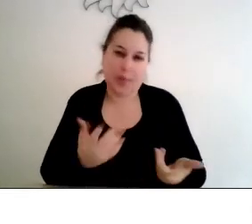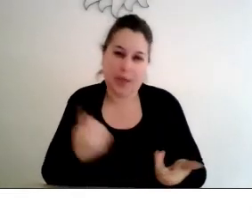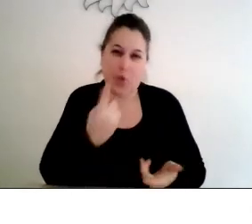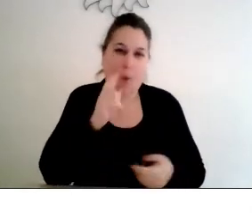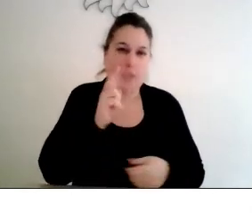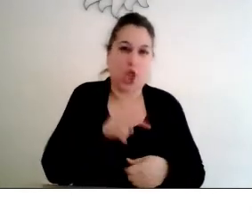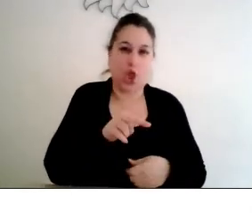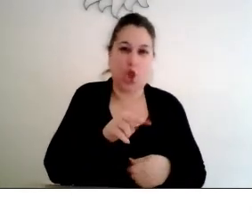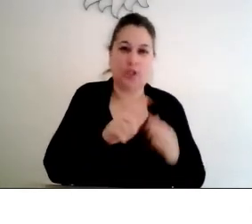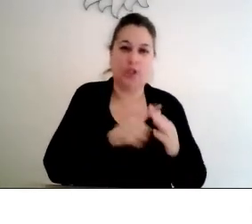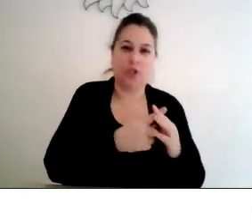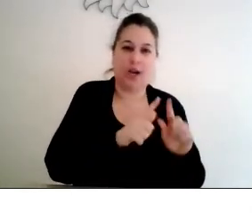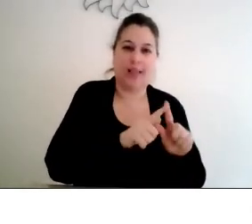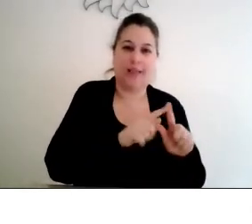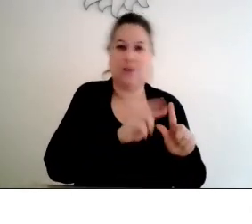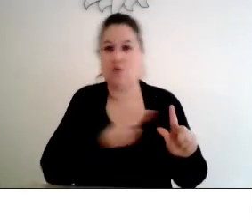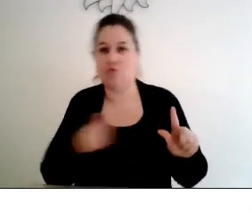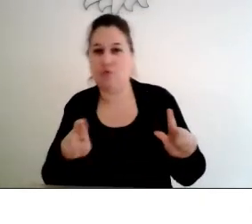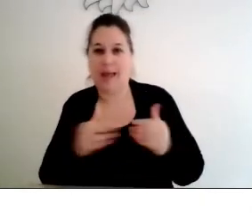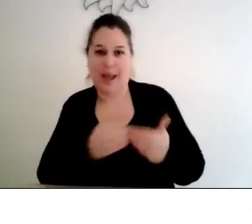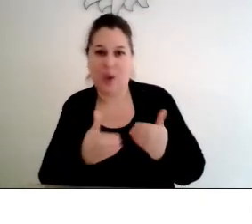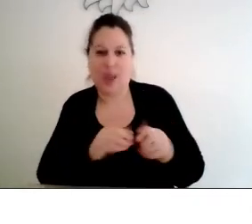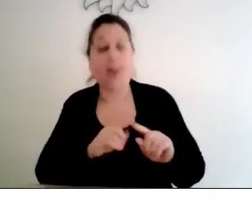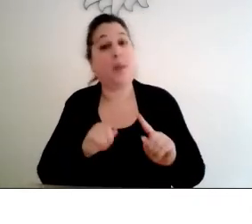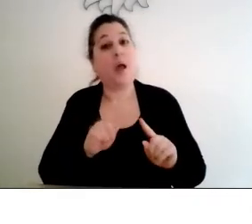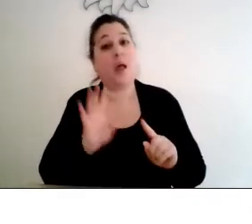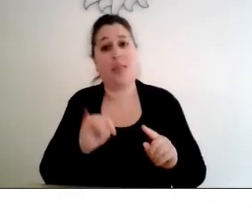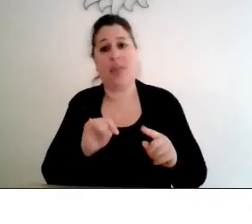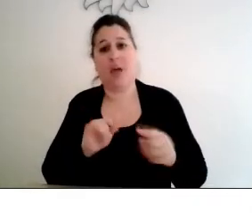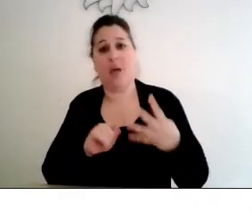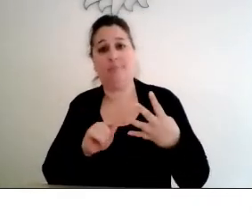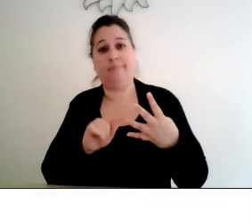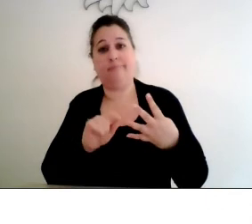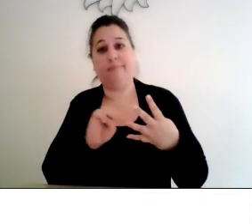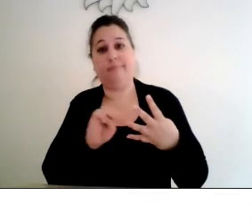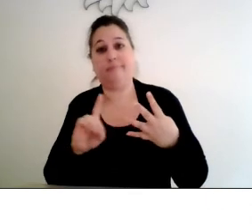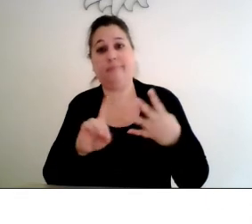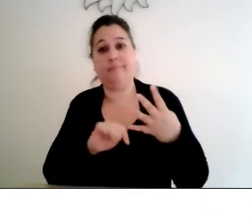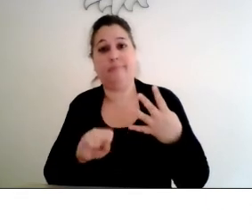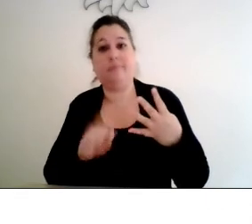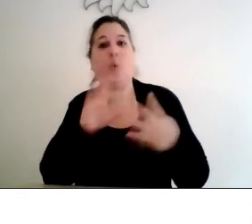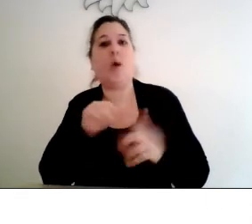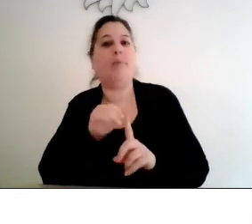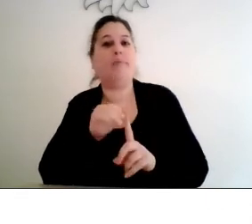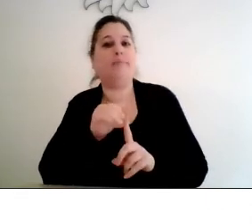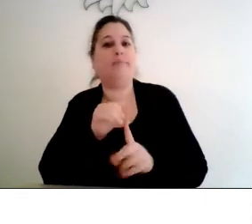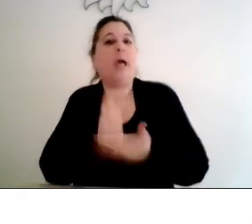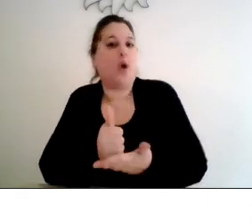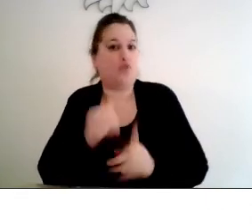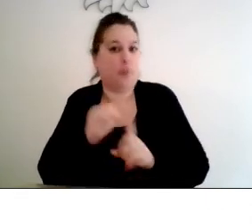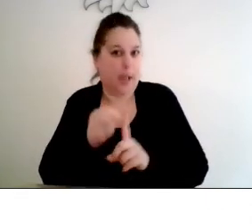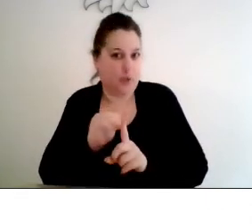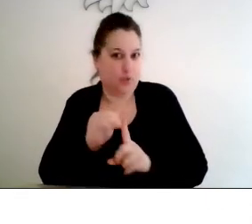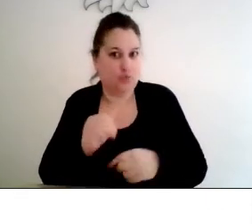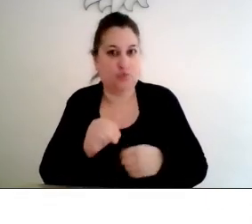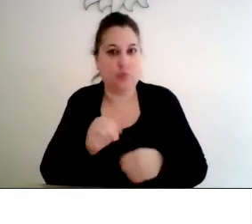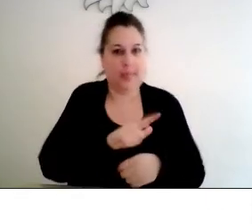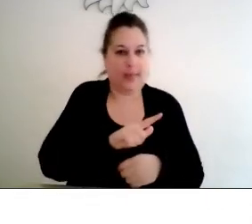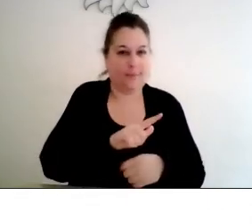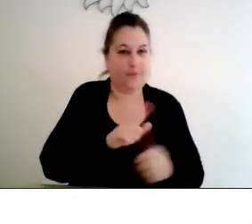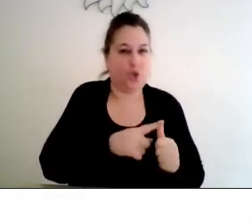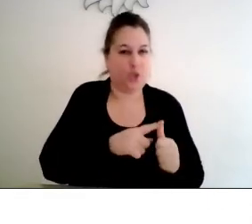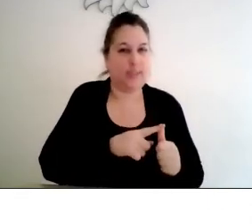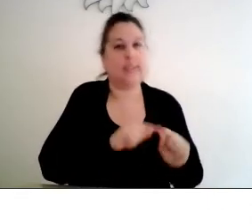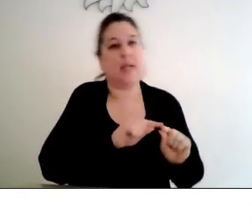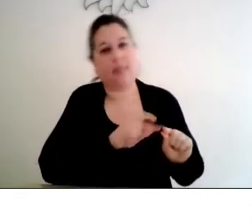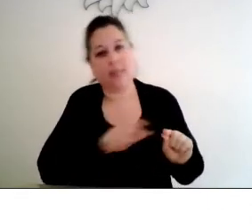to right, right? But multiplication, division, addition, subtractions are the most frequent ones that you're going to have to remember to go left to